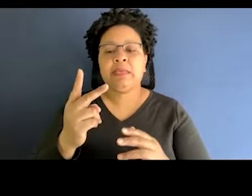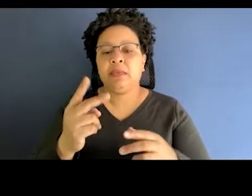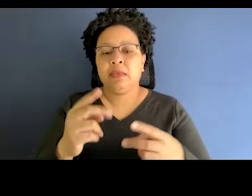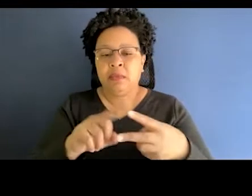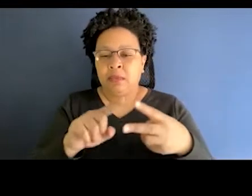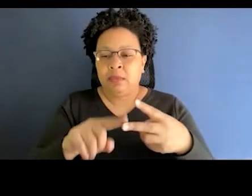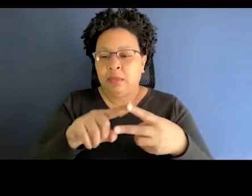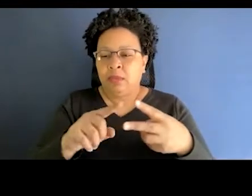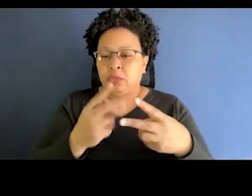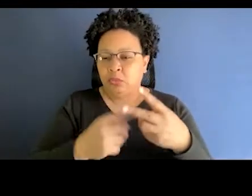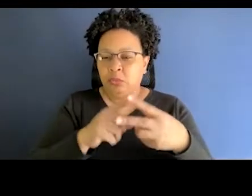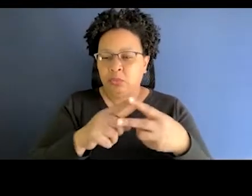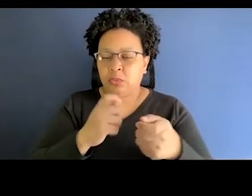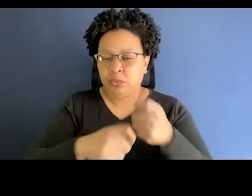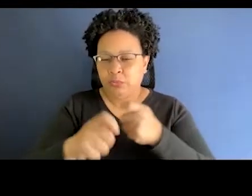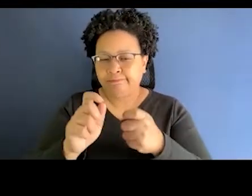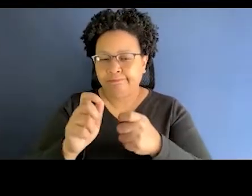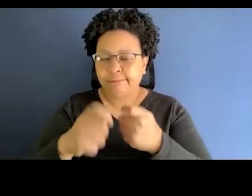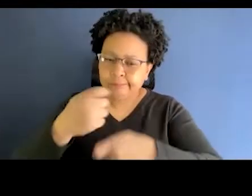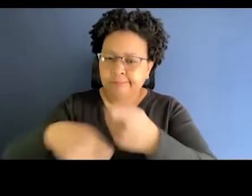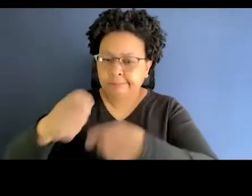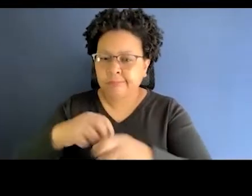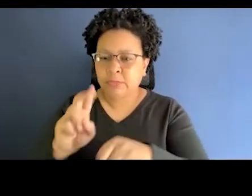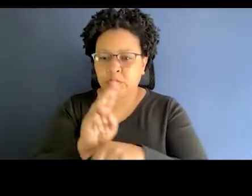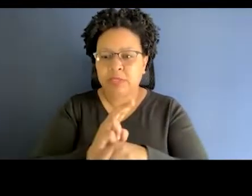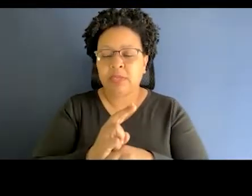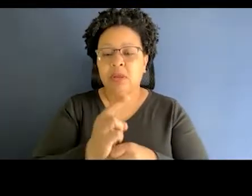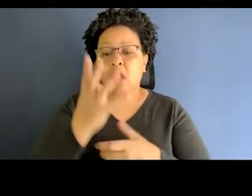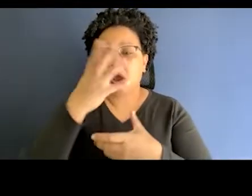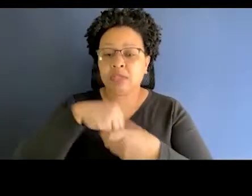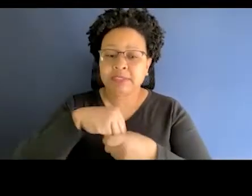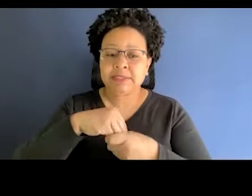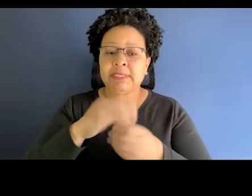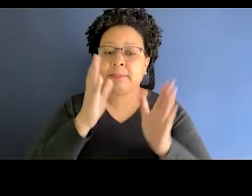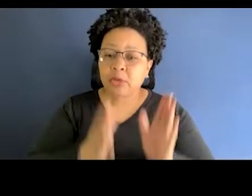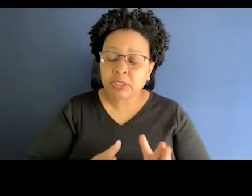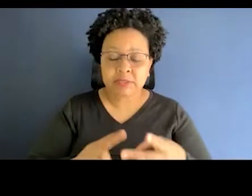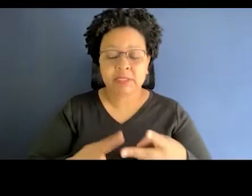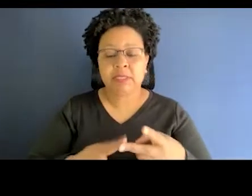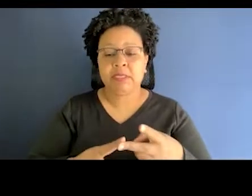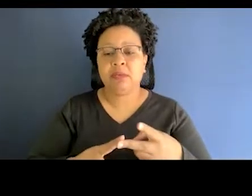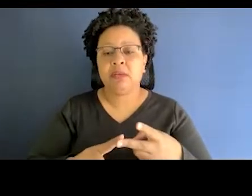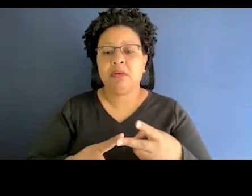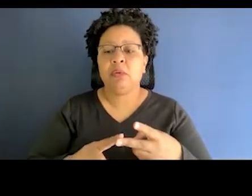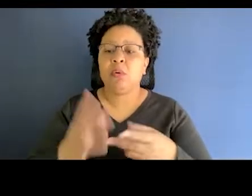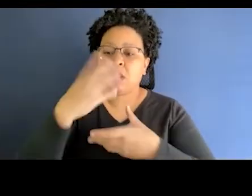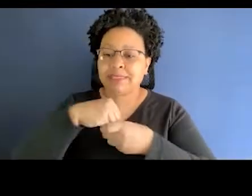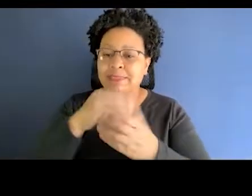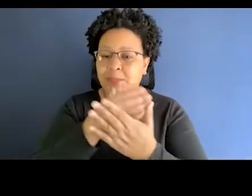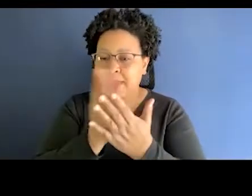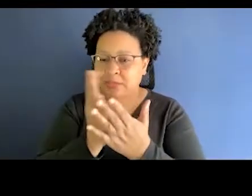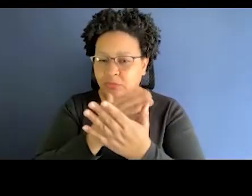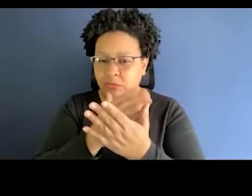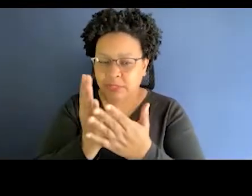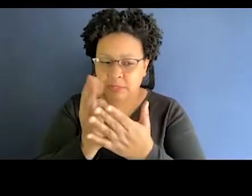used interchangeably. So such as autistic person, person on the autism spectrum, but likewise autism